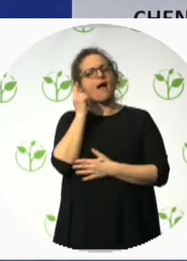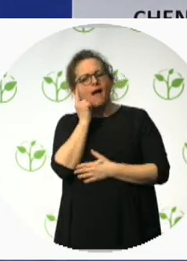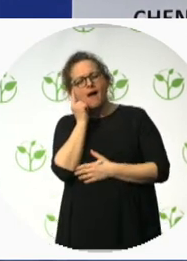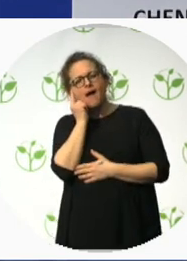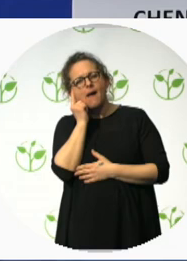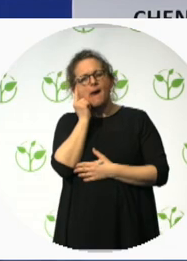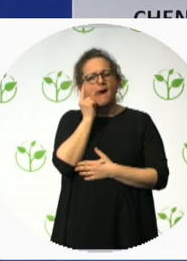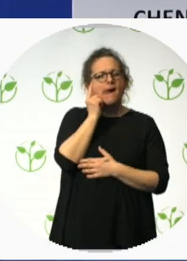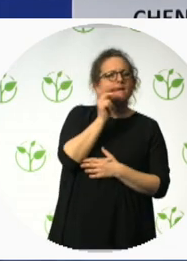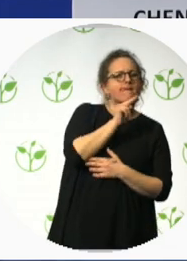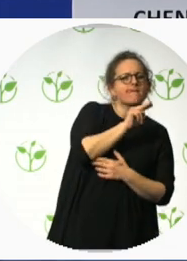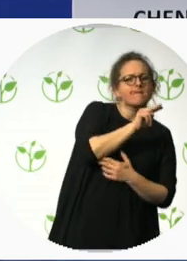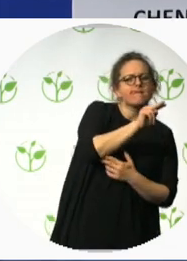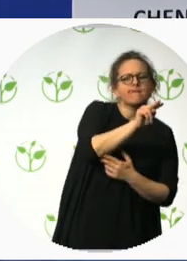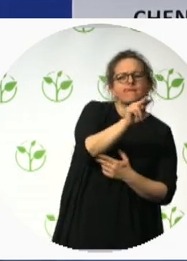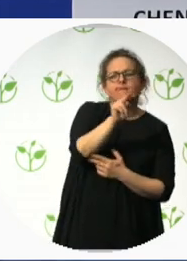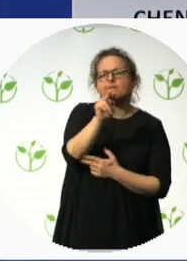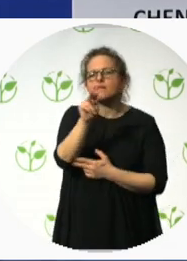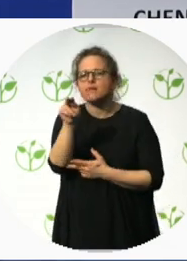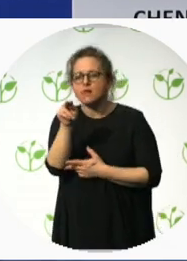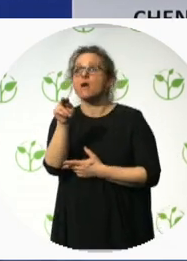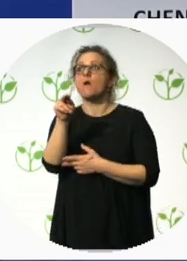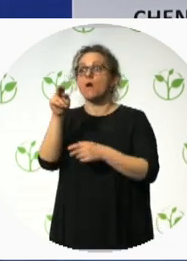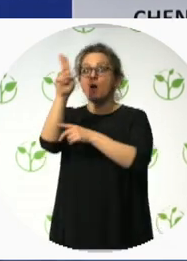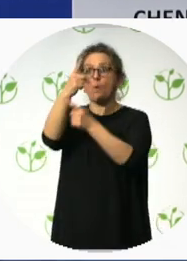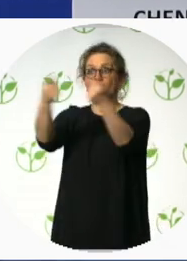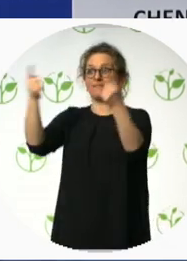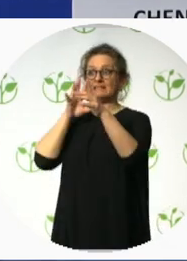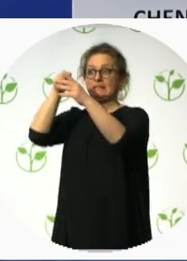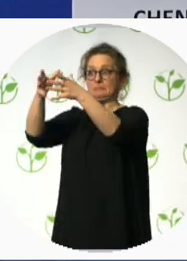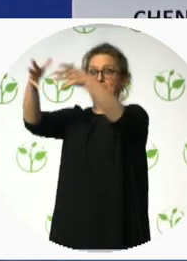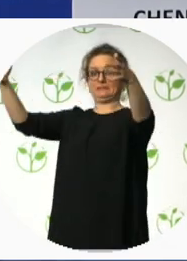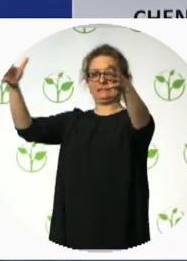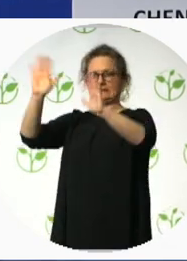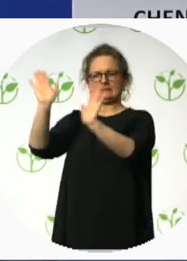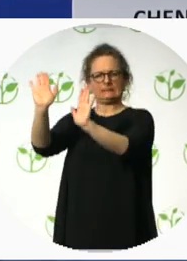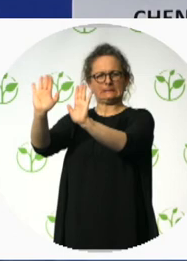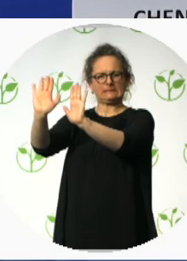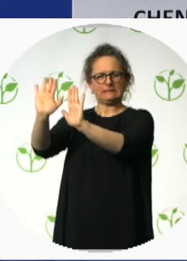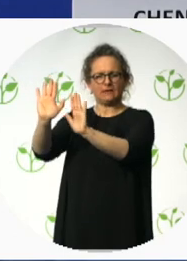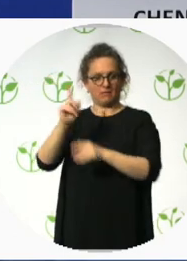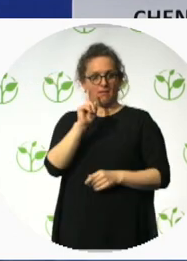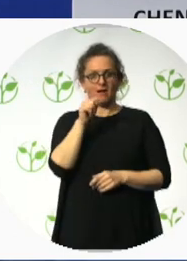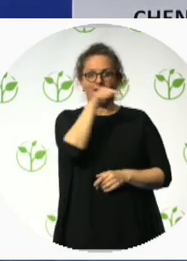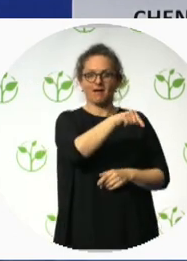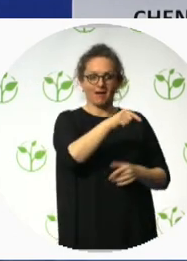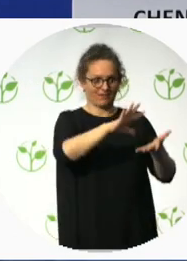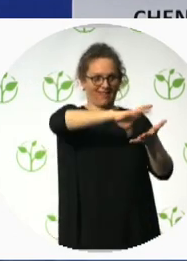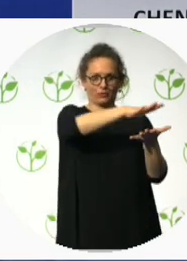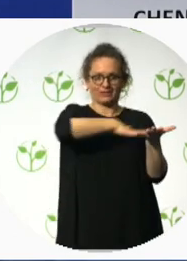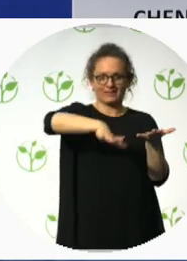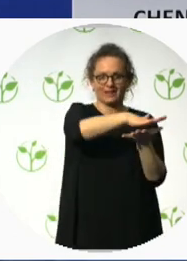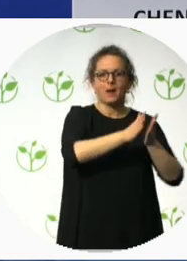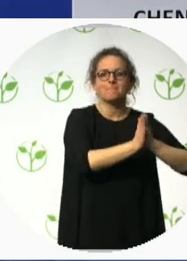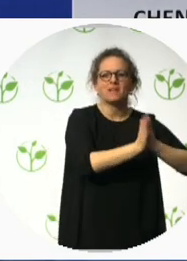second question, for Myanmar, because it is still the very initial stage of the training,